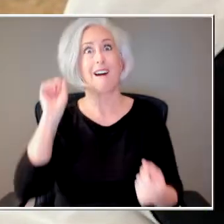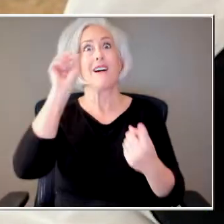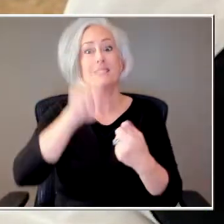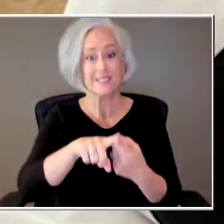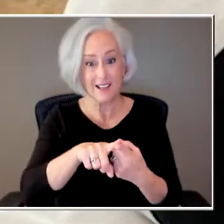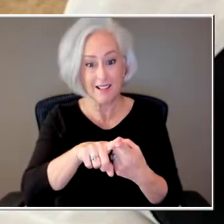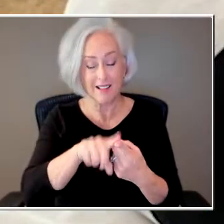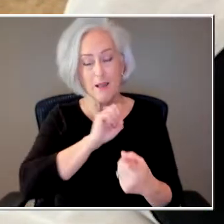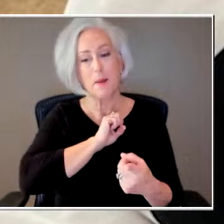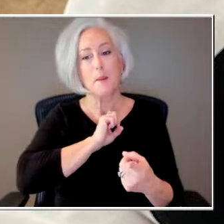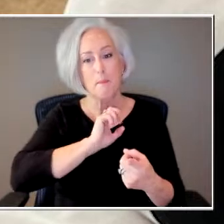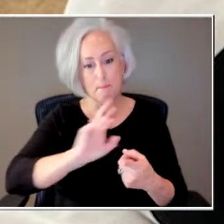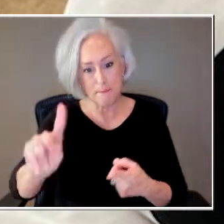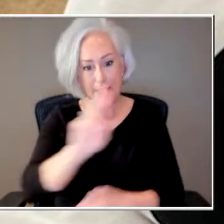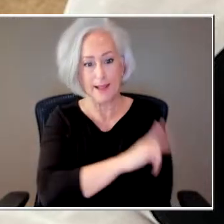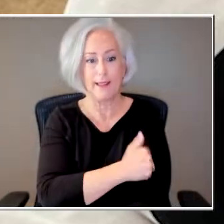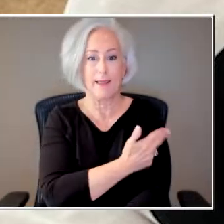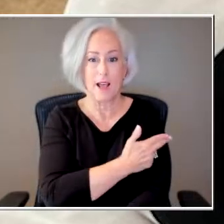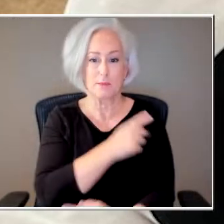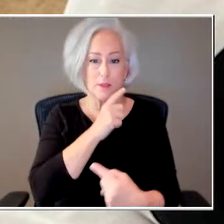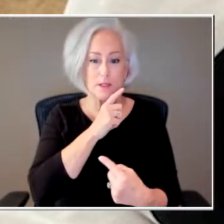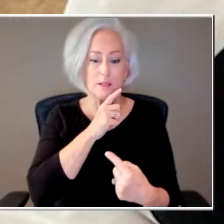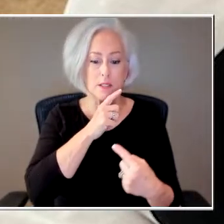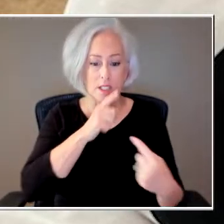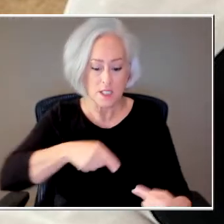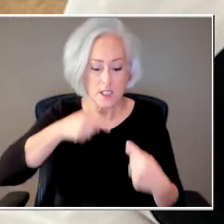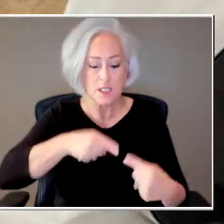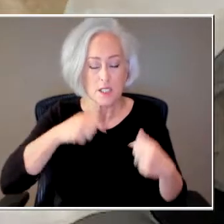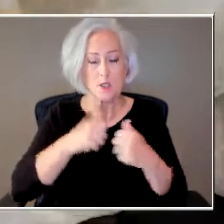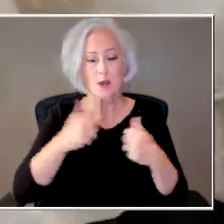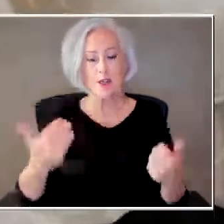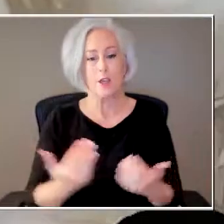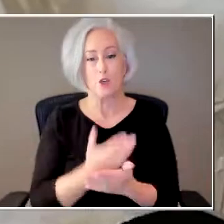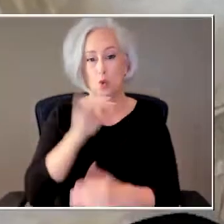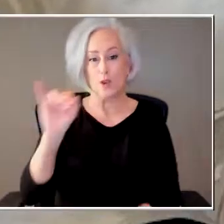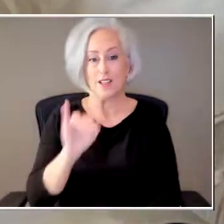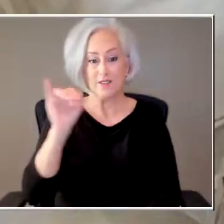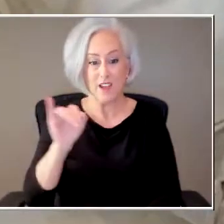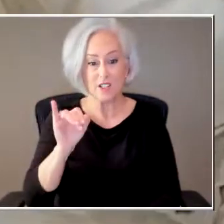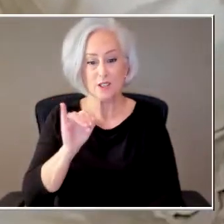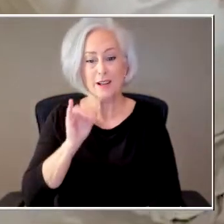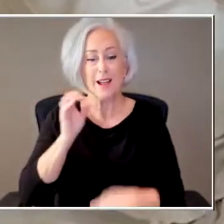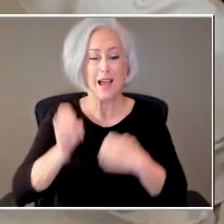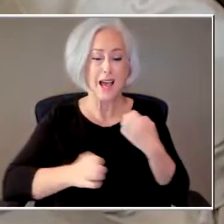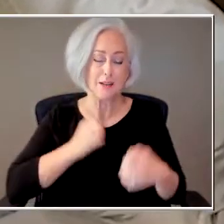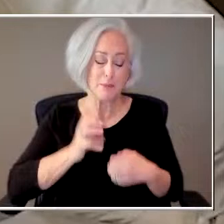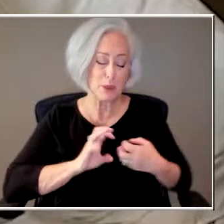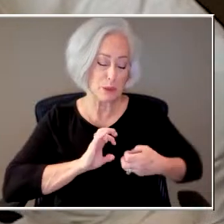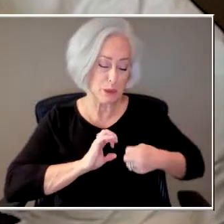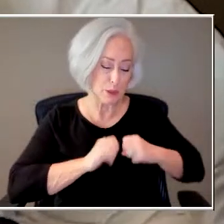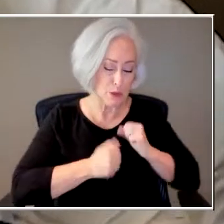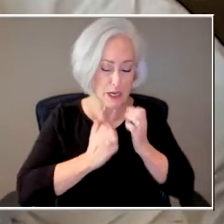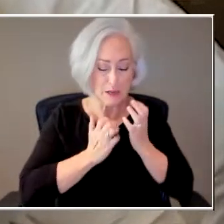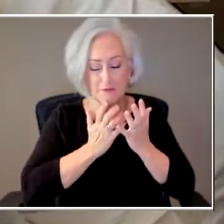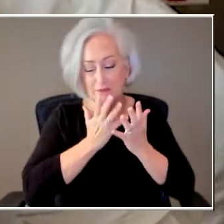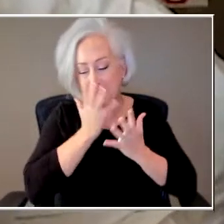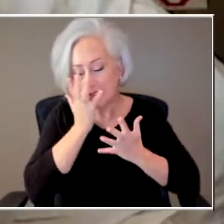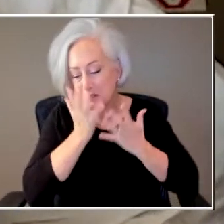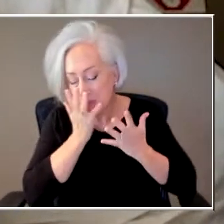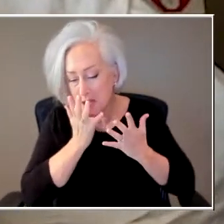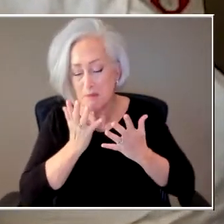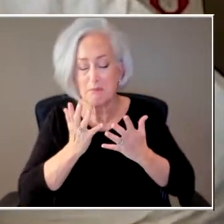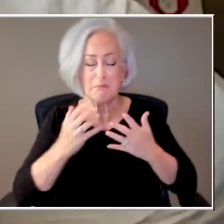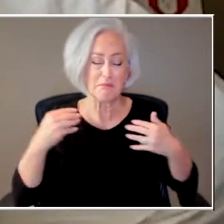the hospital, fighting a new infection and juggling emotions of grief, shame, anger, and fear. Life